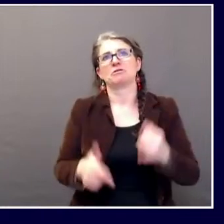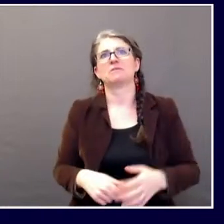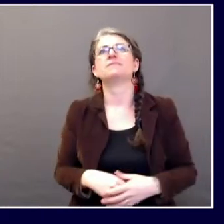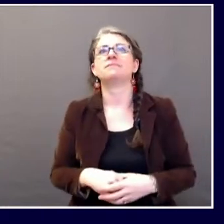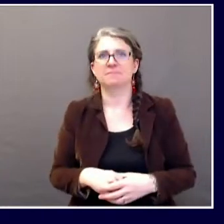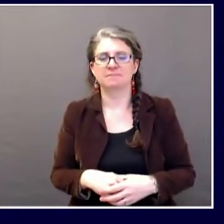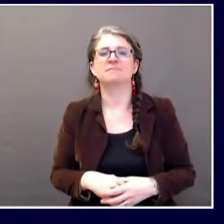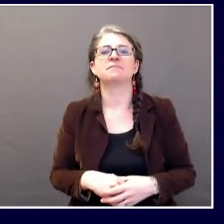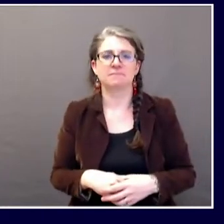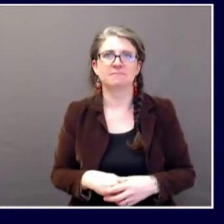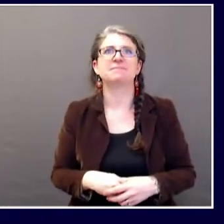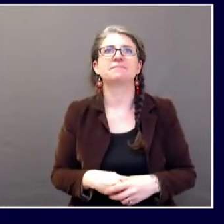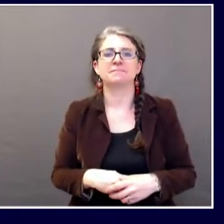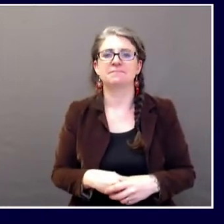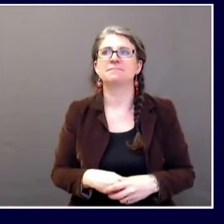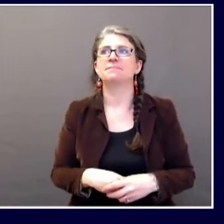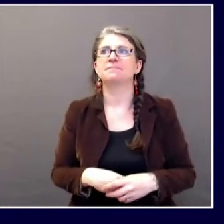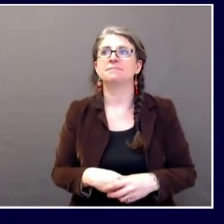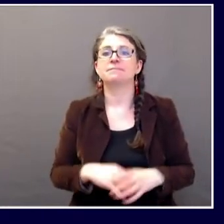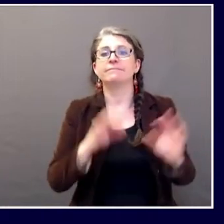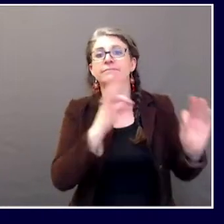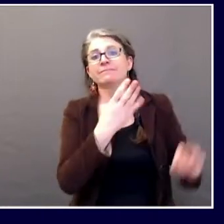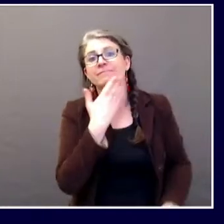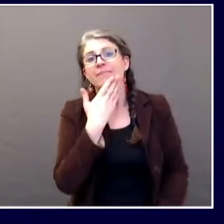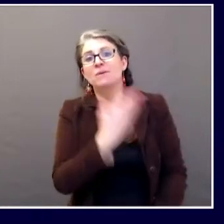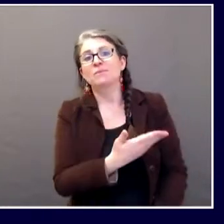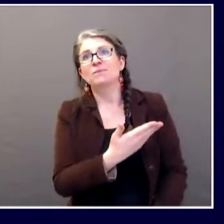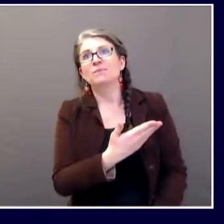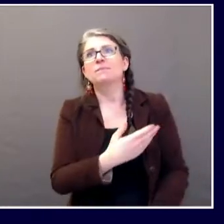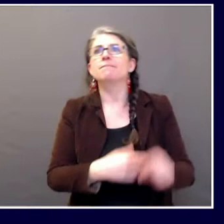Let me turn now to Kevin Miller at the Press Herald.